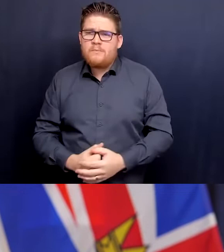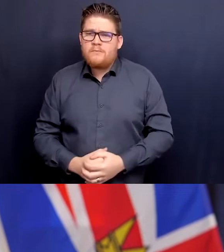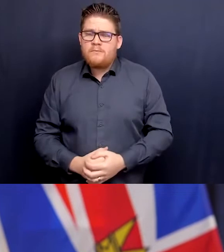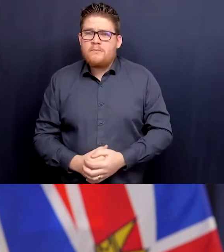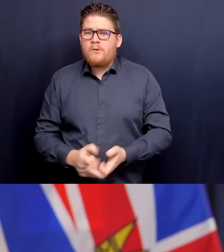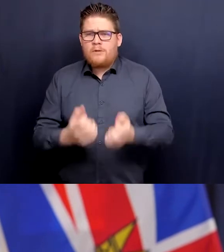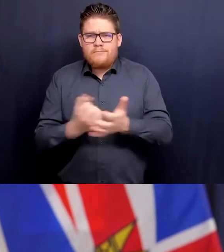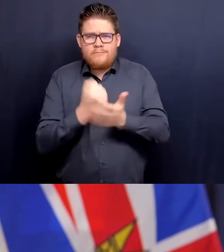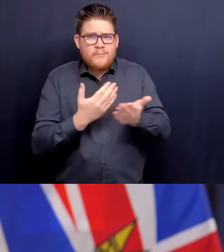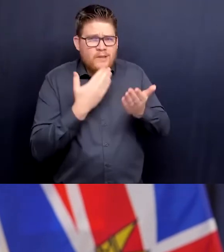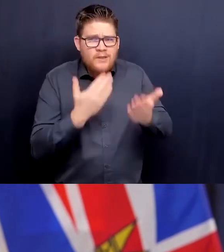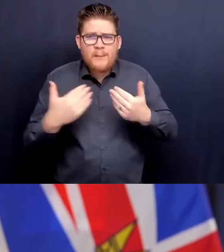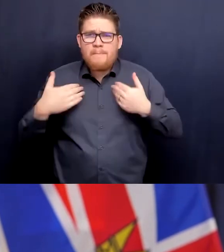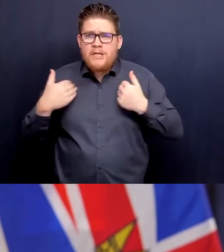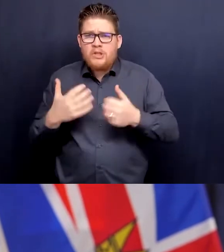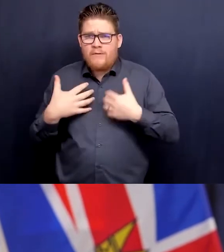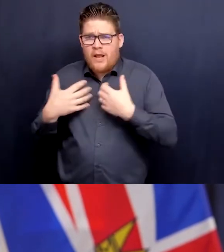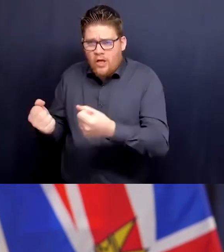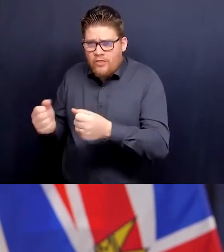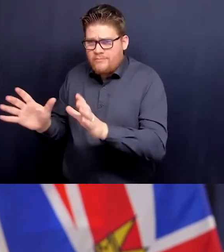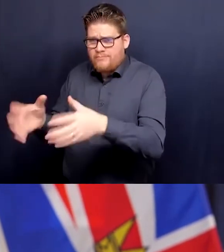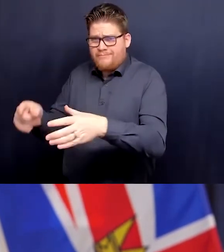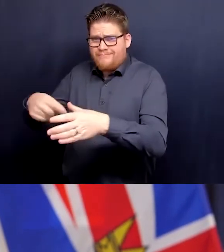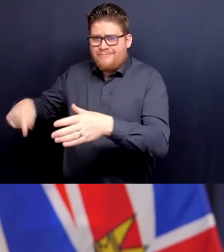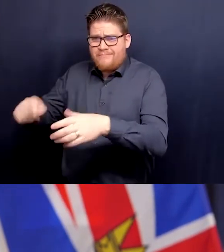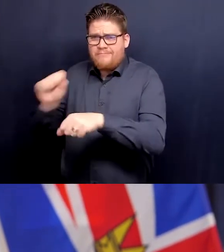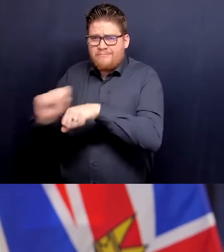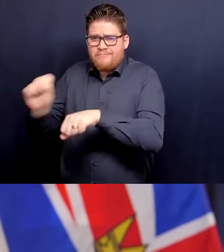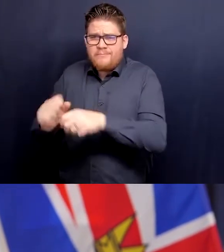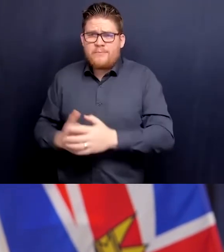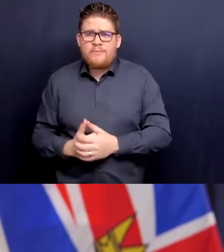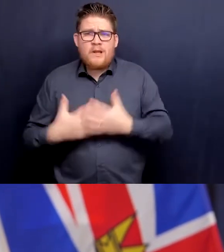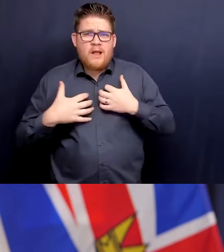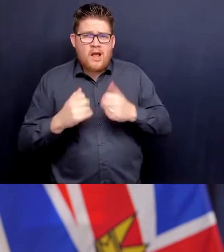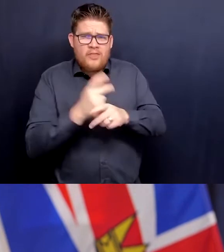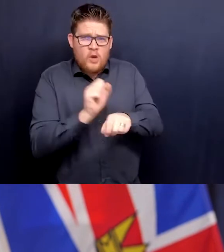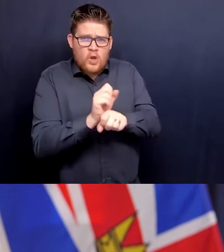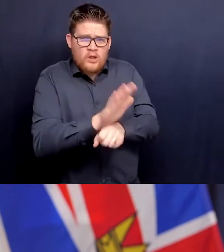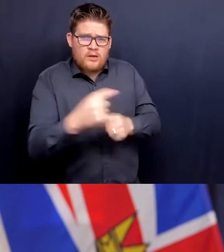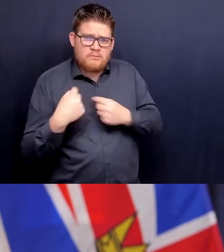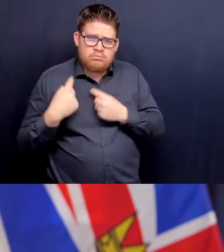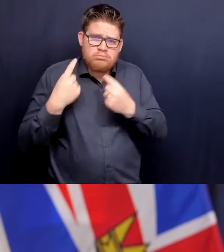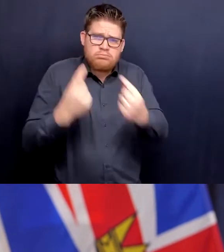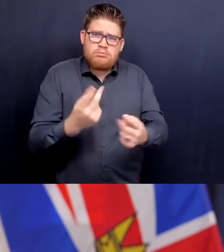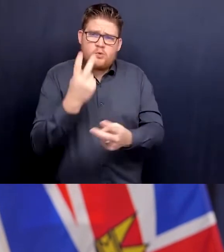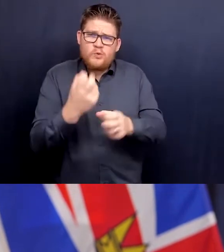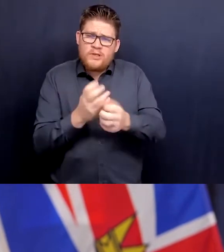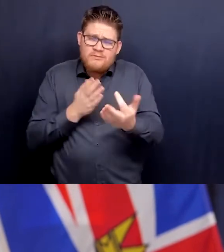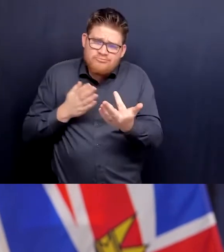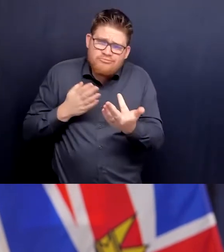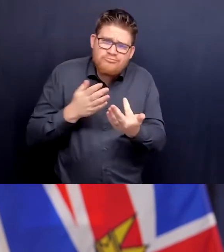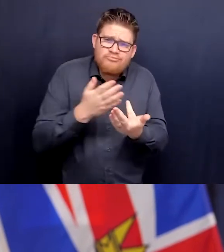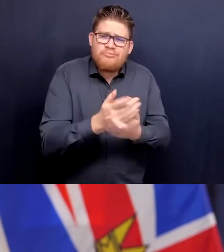healthcare workers everywhere in BC and all they have contributed at every level in home care and home support, the people